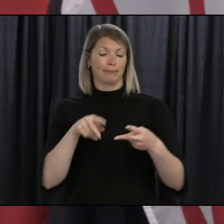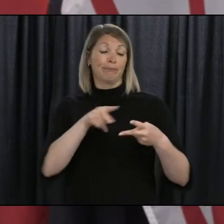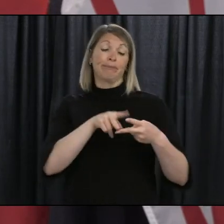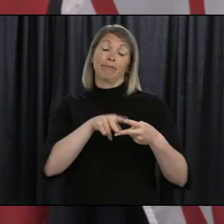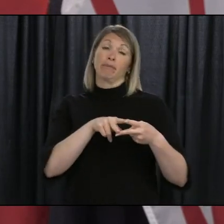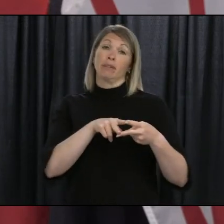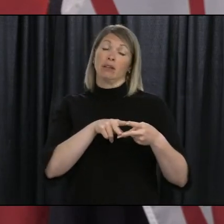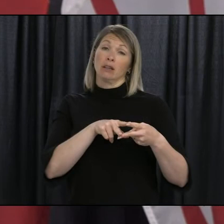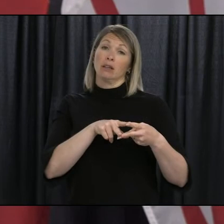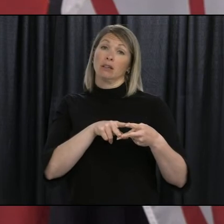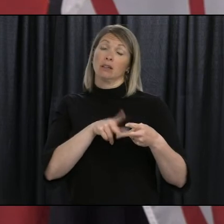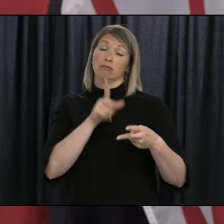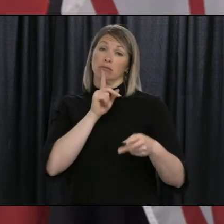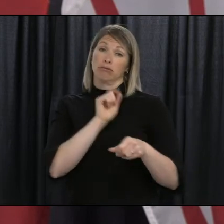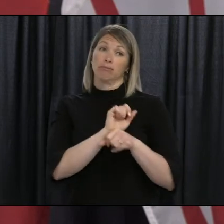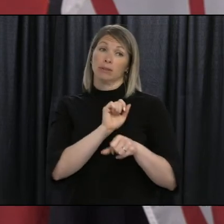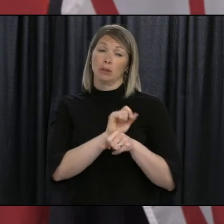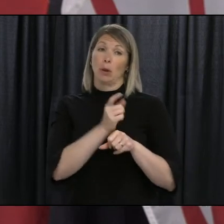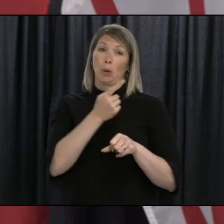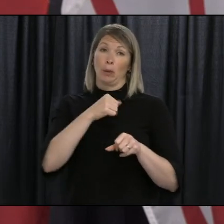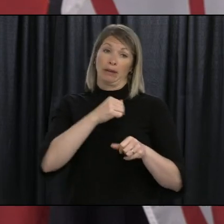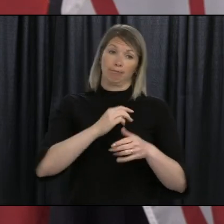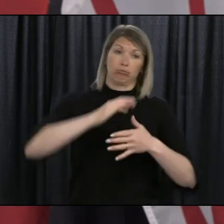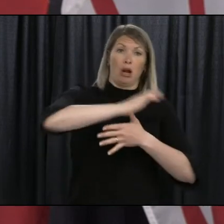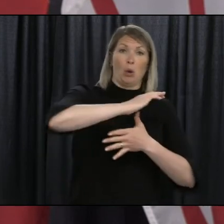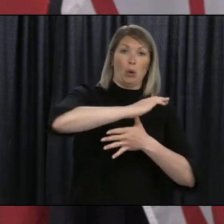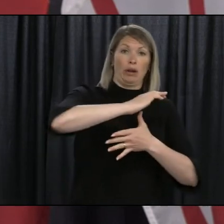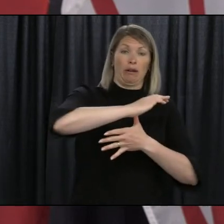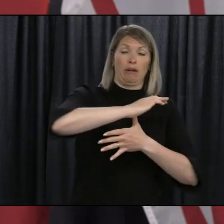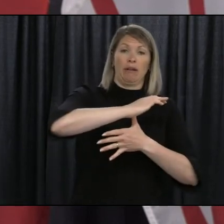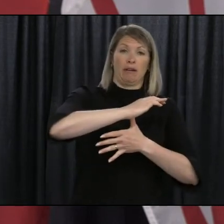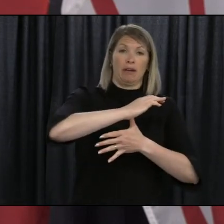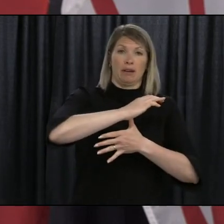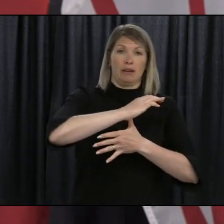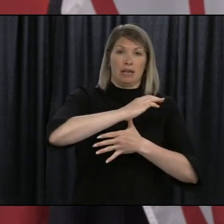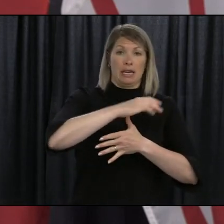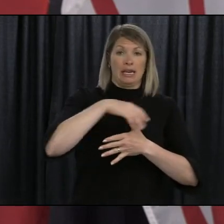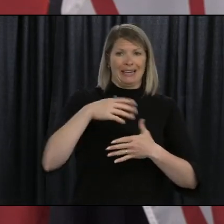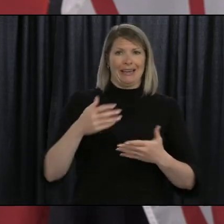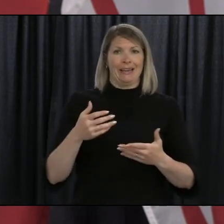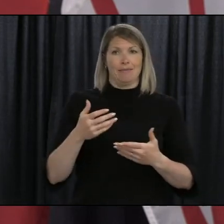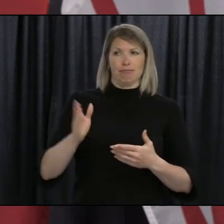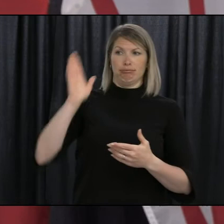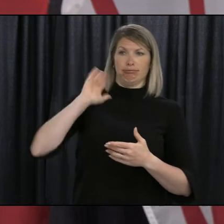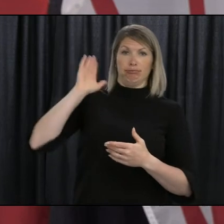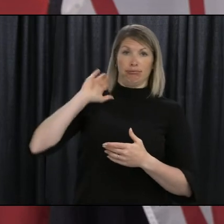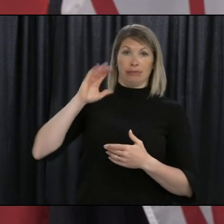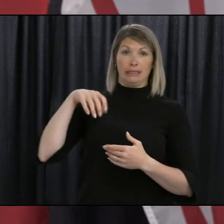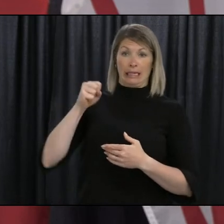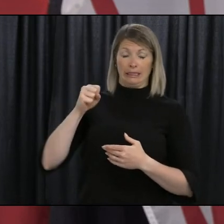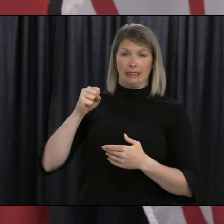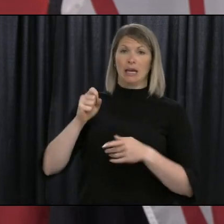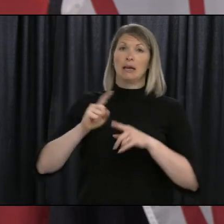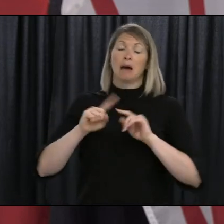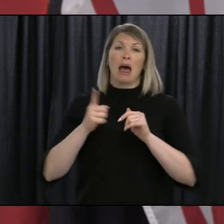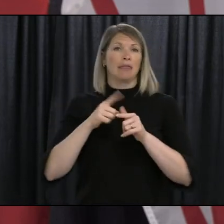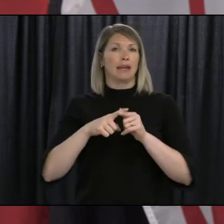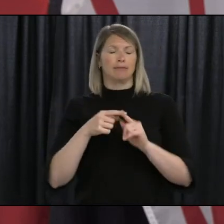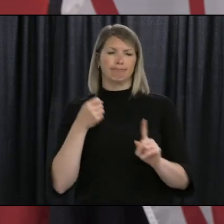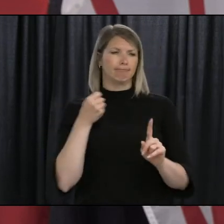as the primary focus of this province and of Ottawa was dealing with COVID and the pandemic,